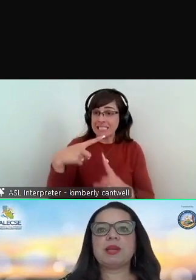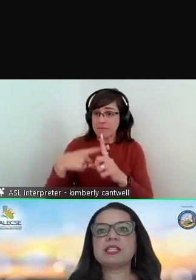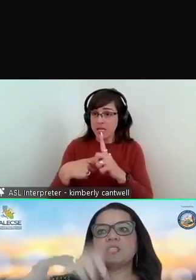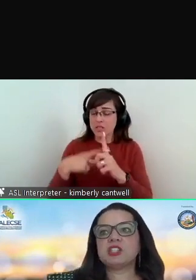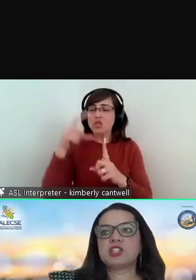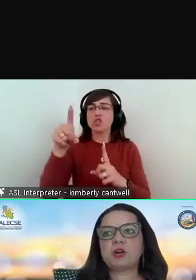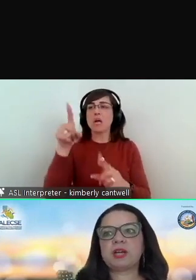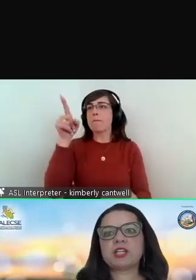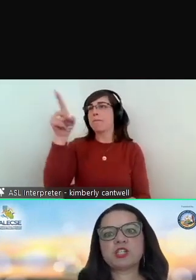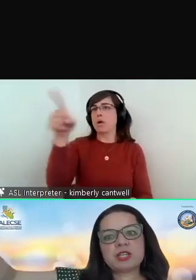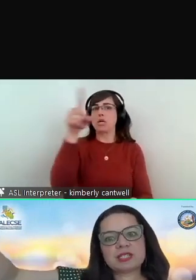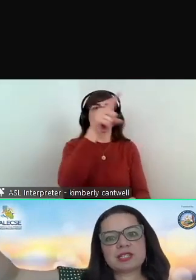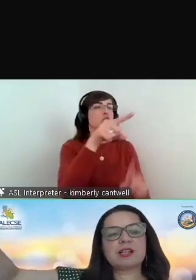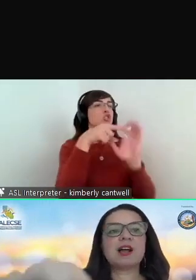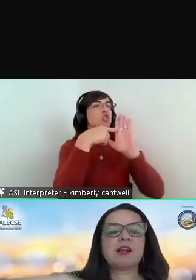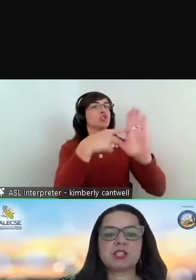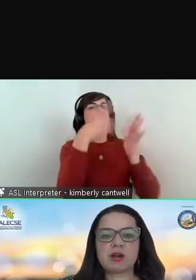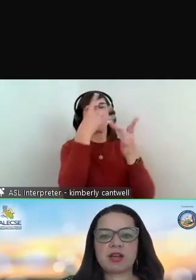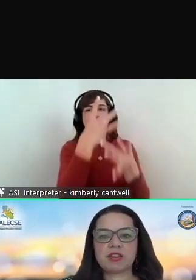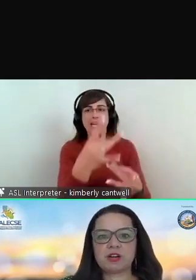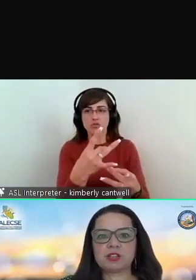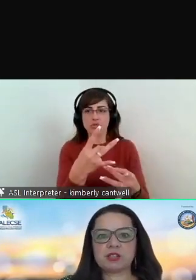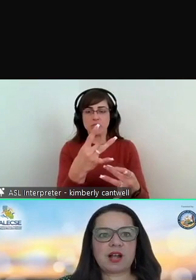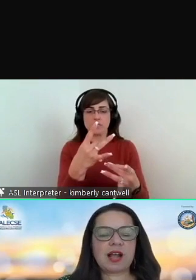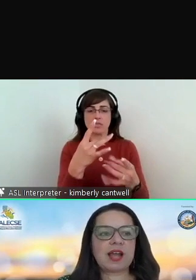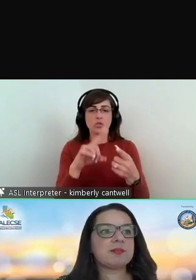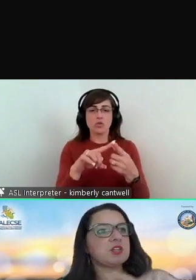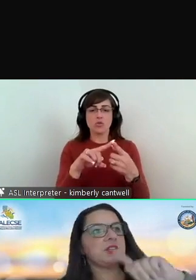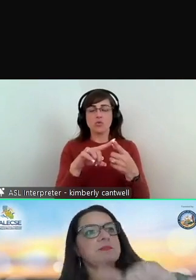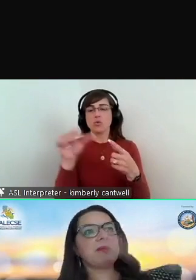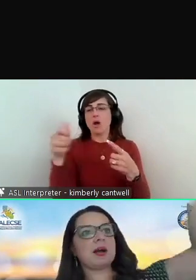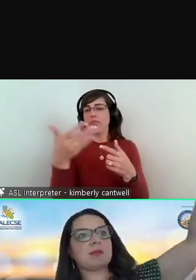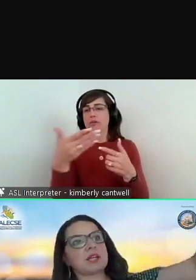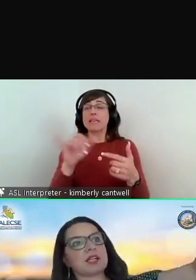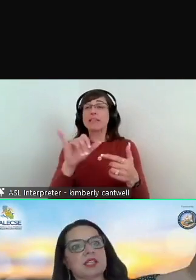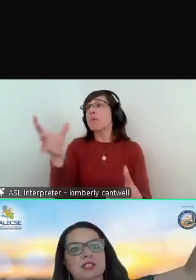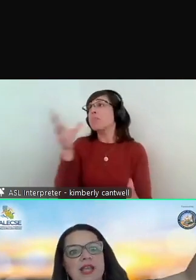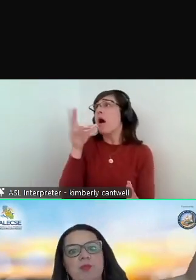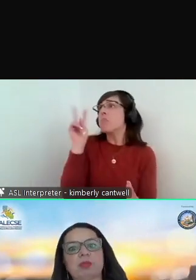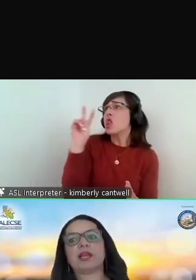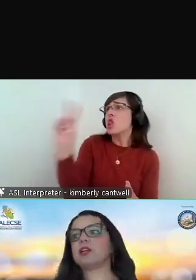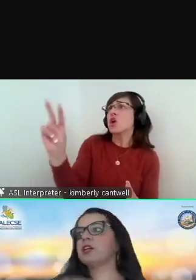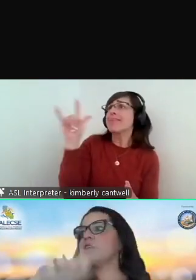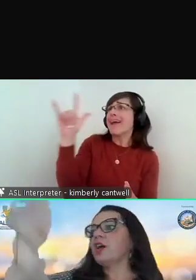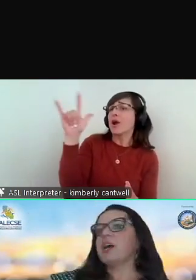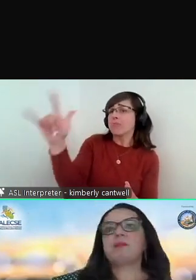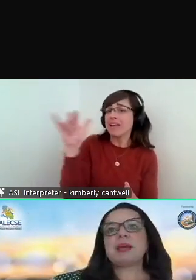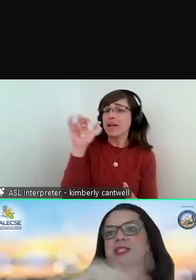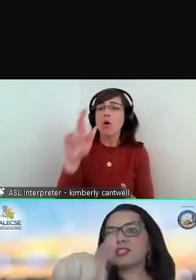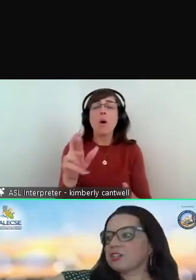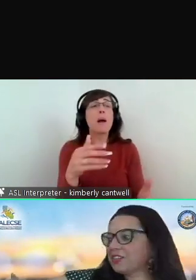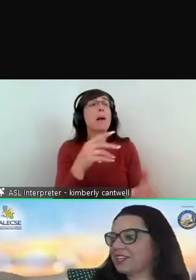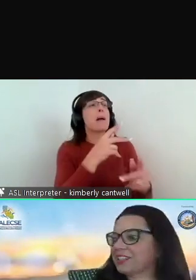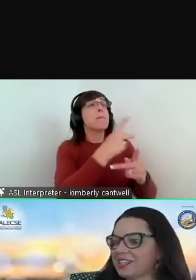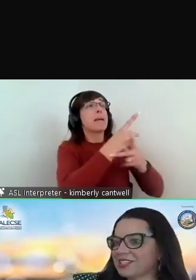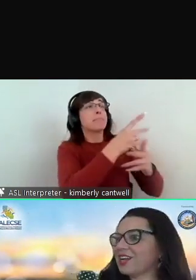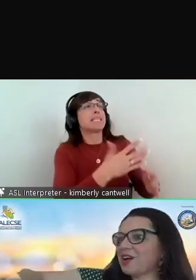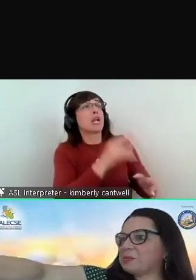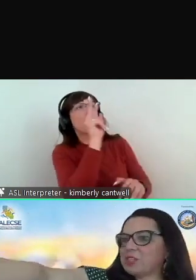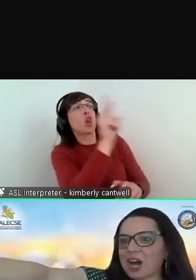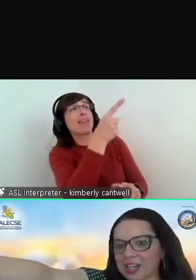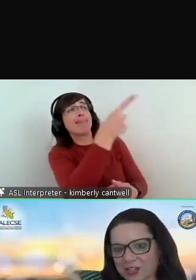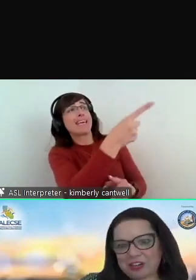be pointing to show interest to other items, like, Mom, look at the airplane, or babysitter, look at